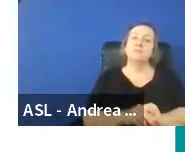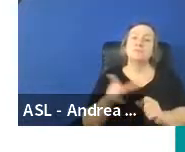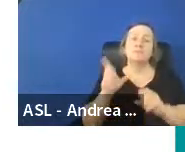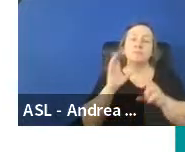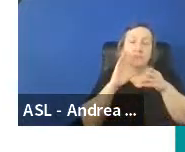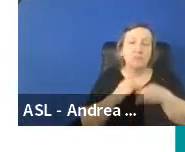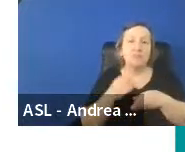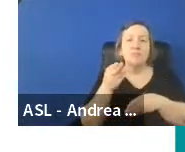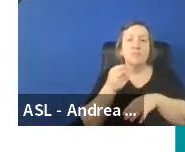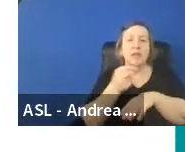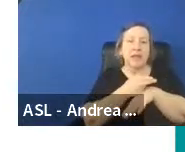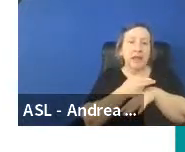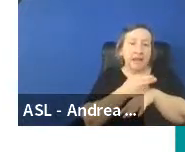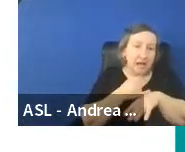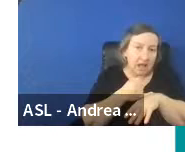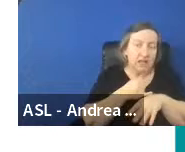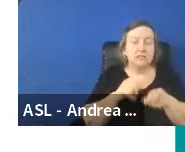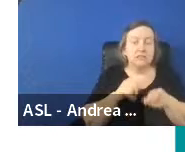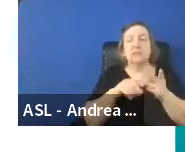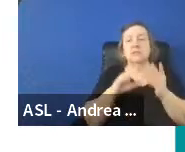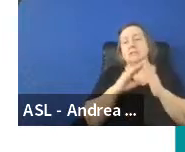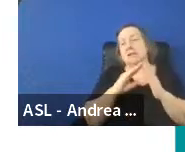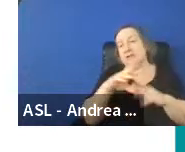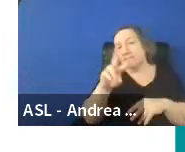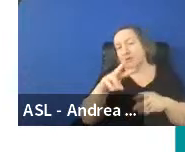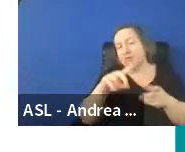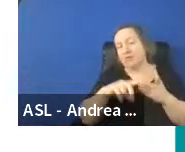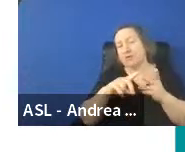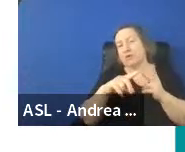on Hayden Island, downtown Vancouver, commuters, and